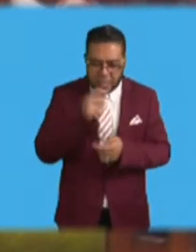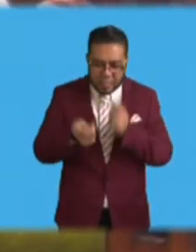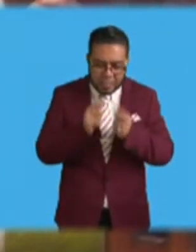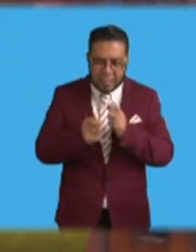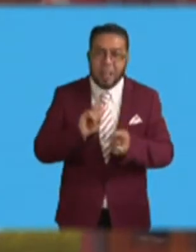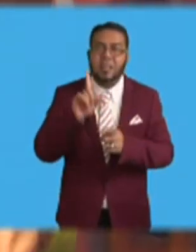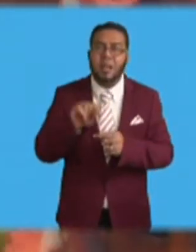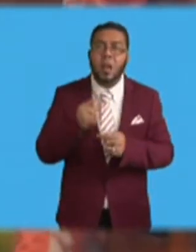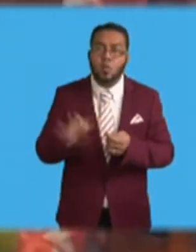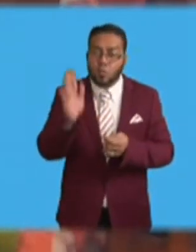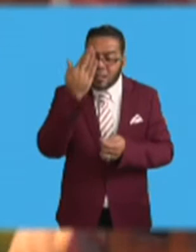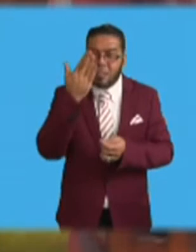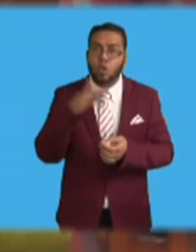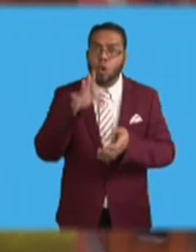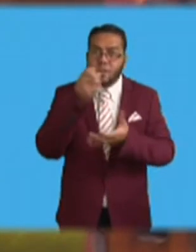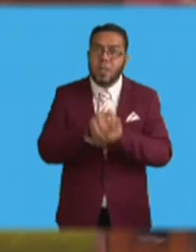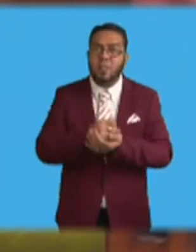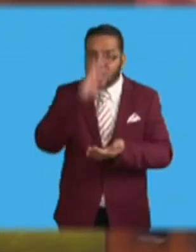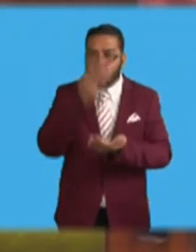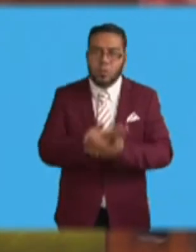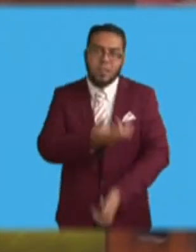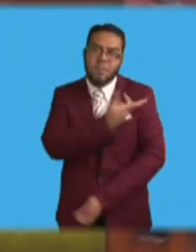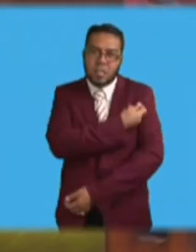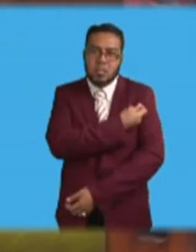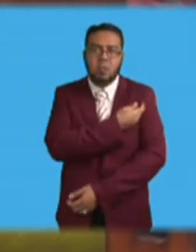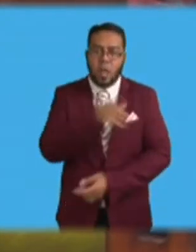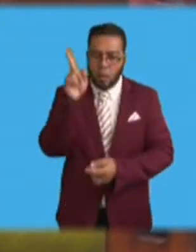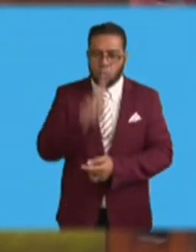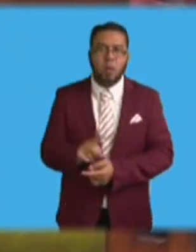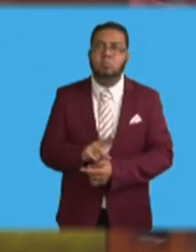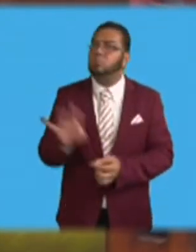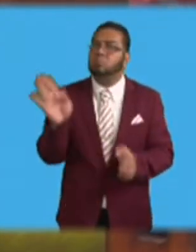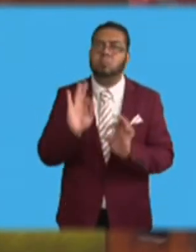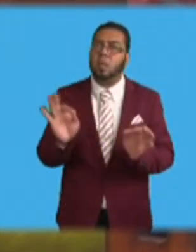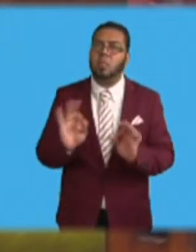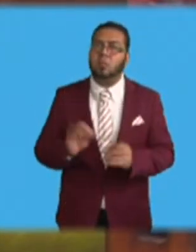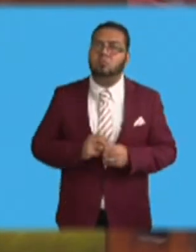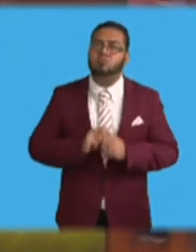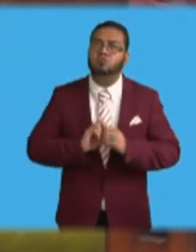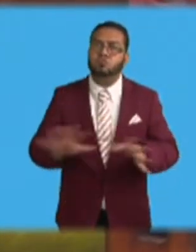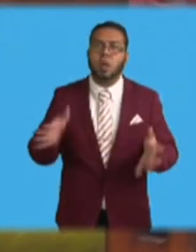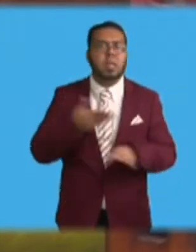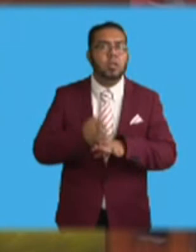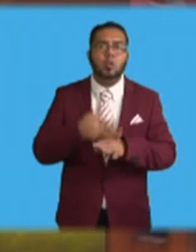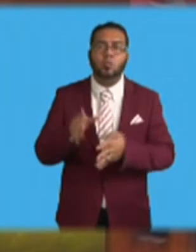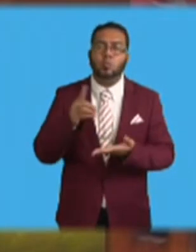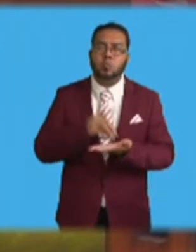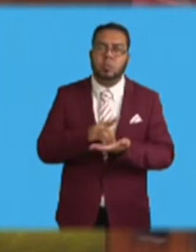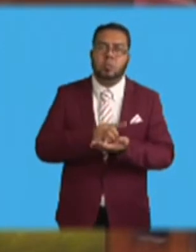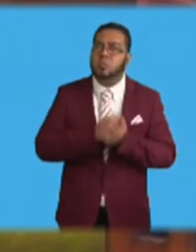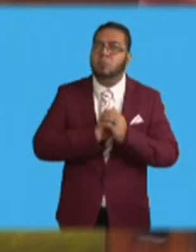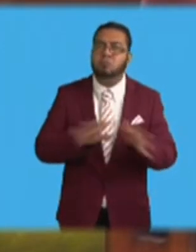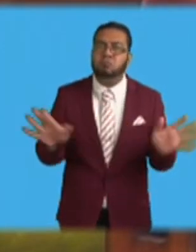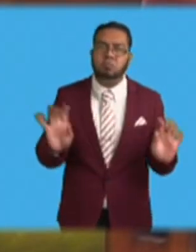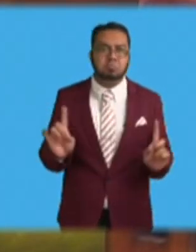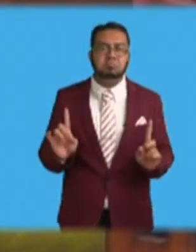done. Results were confirmed, the students were vaccinated, and to date, as I've said, we've had no new cases from St. John's College.